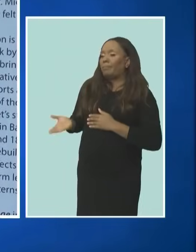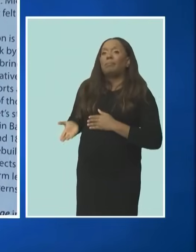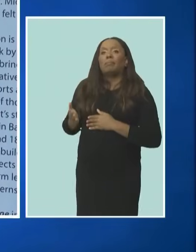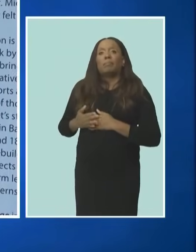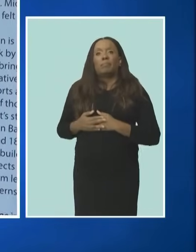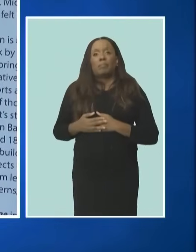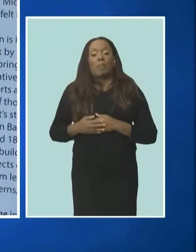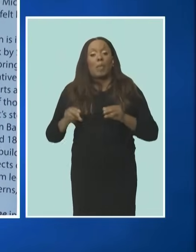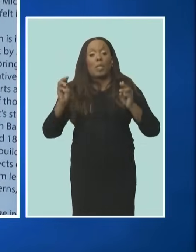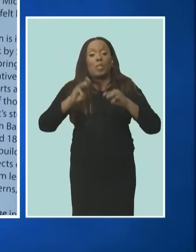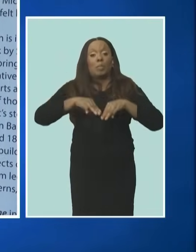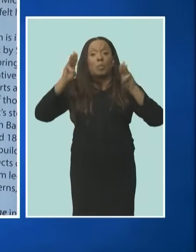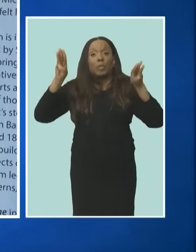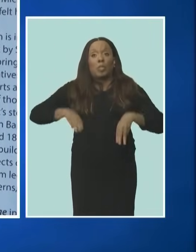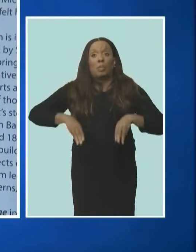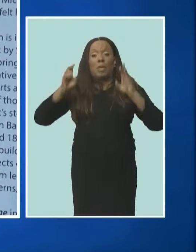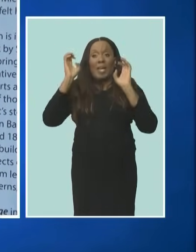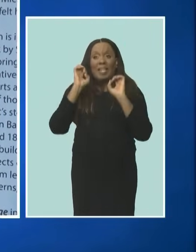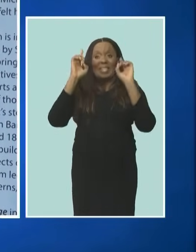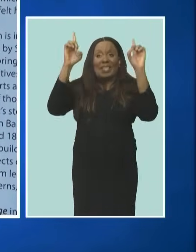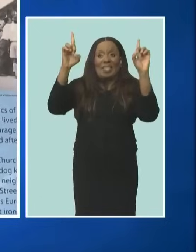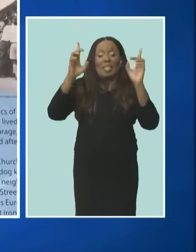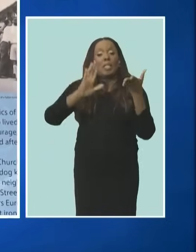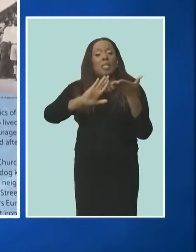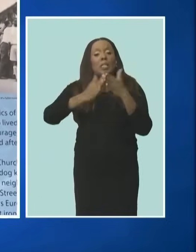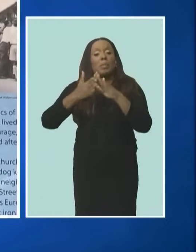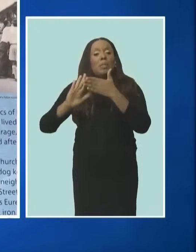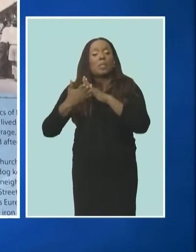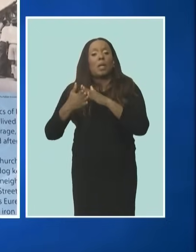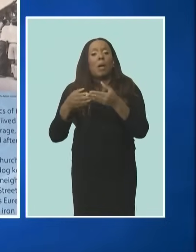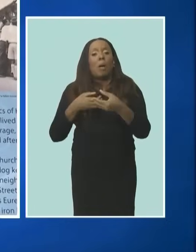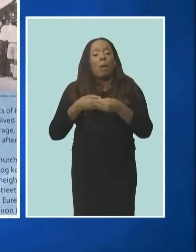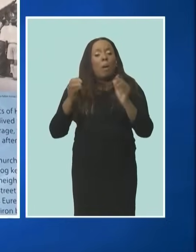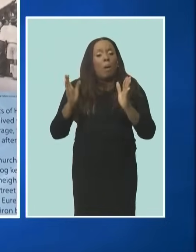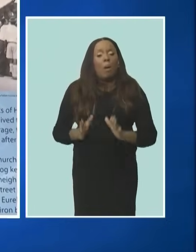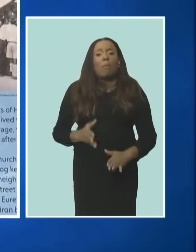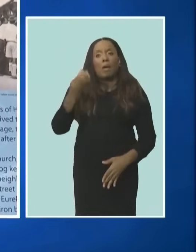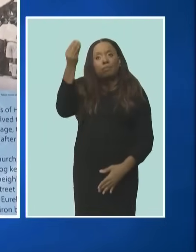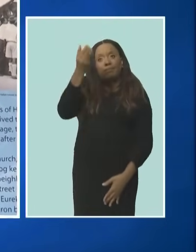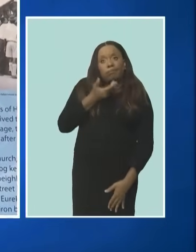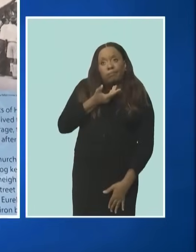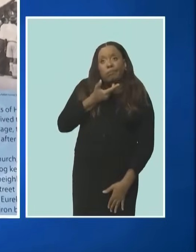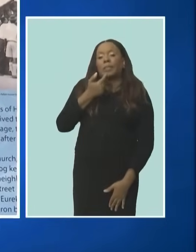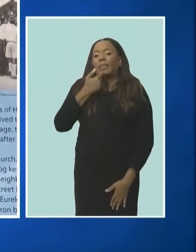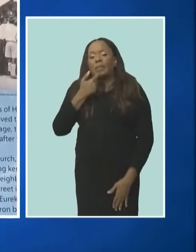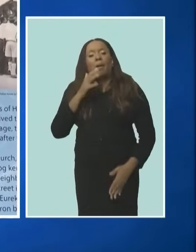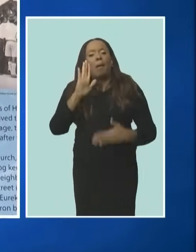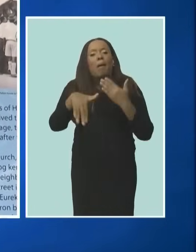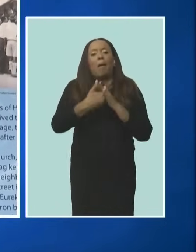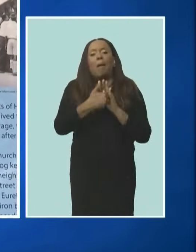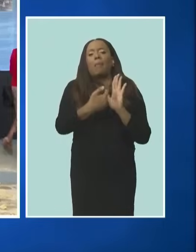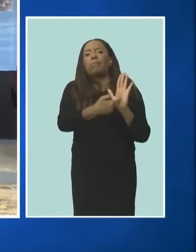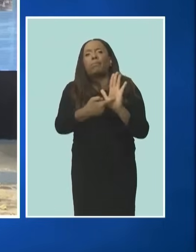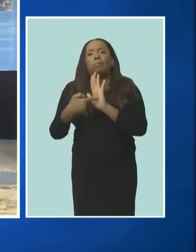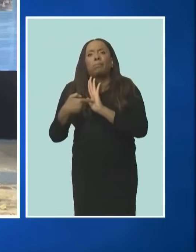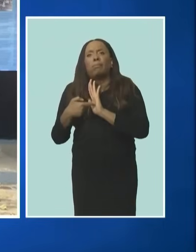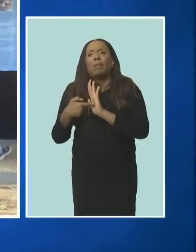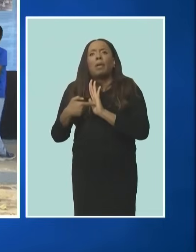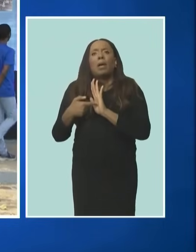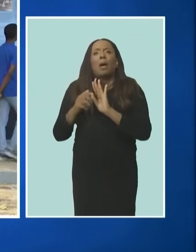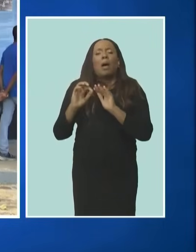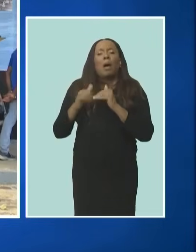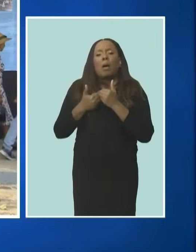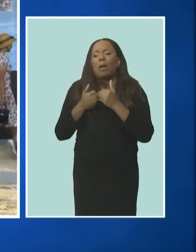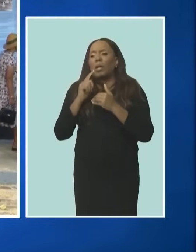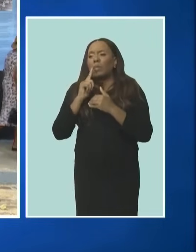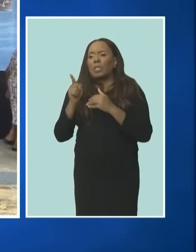The museum's education and community outreach officer, Kay Hall, says the display highlights how Hurricane Janet shaped